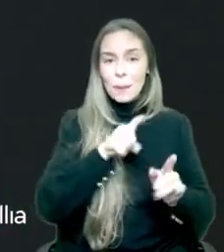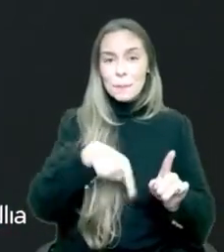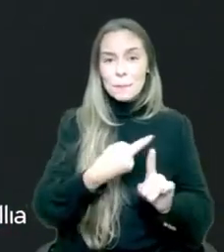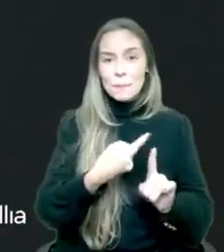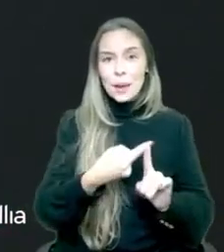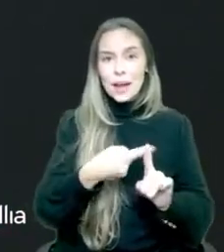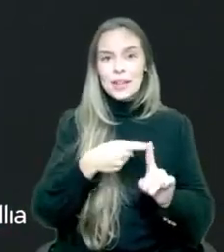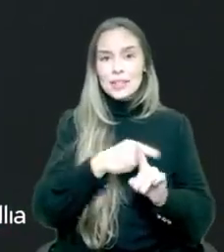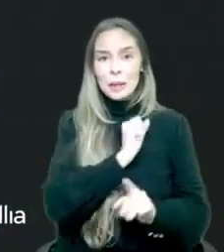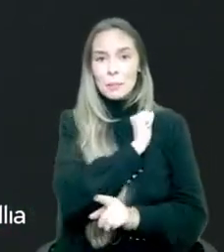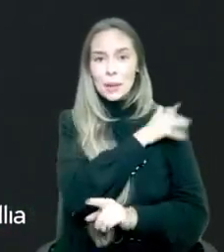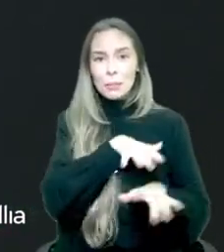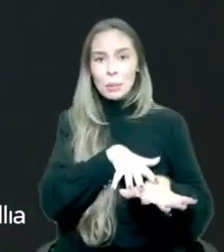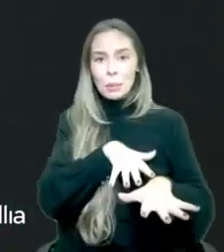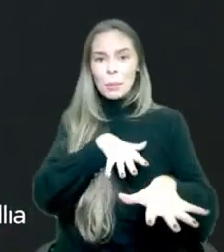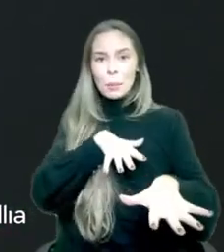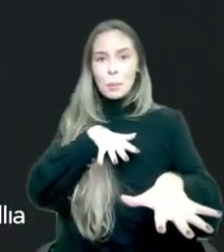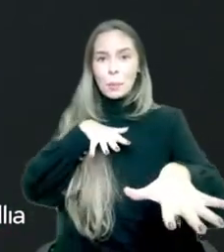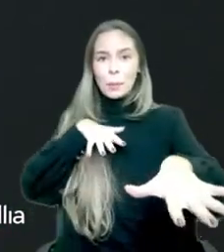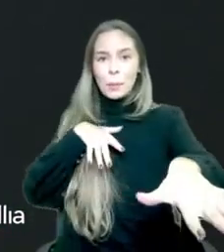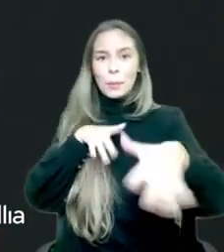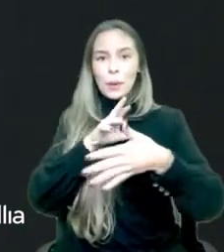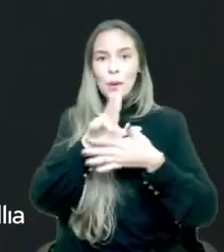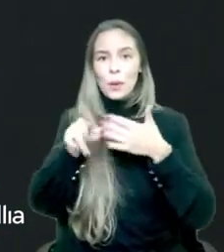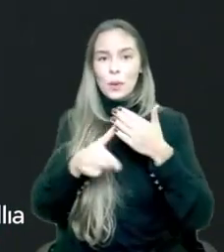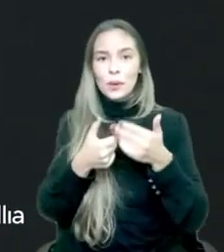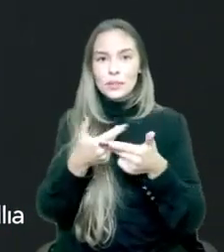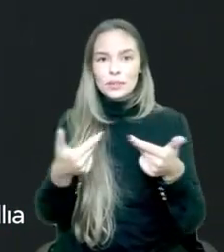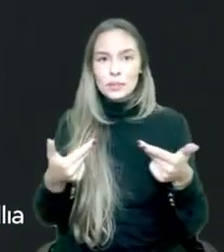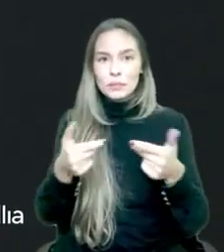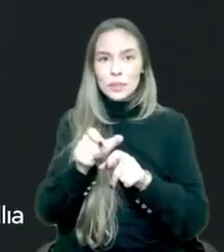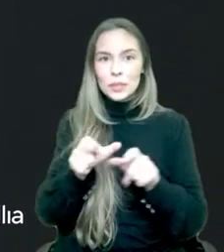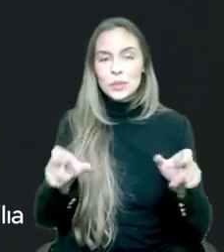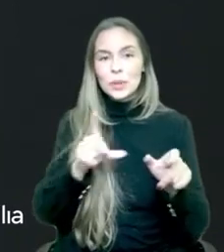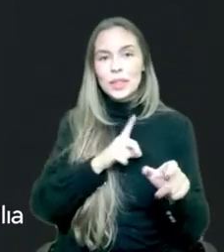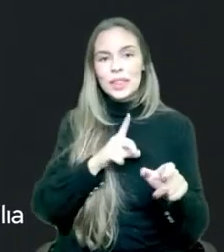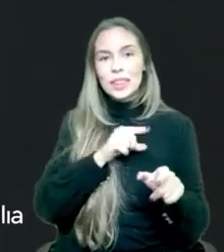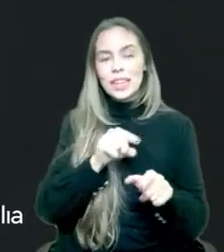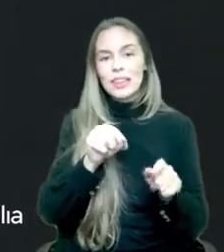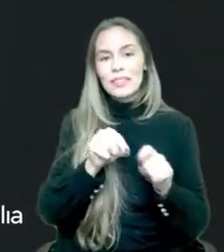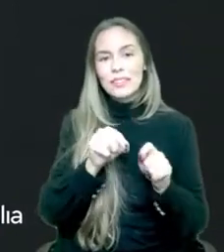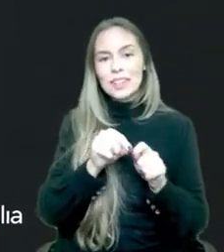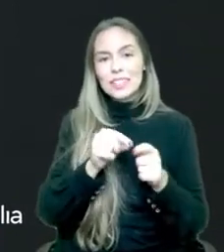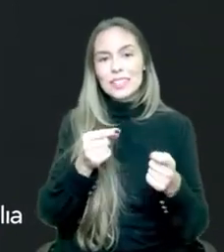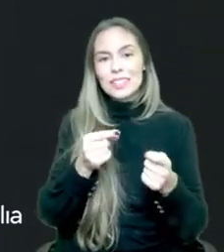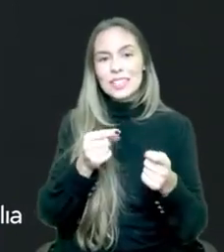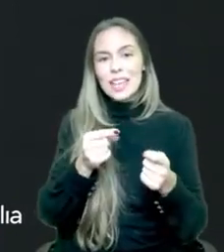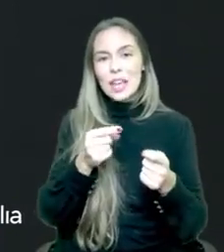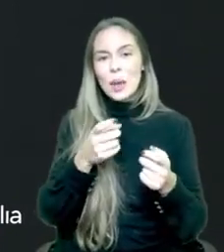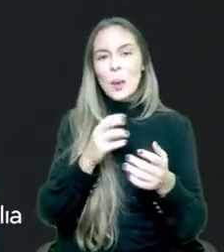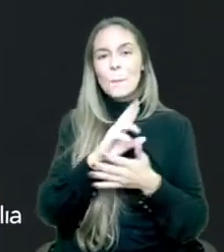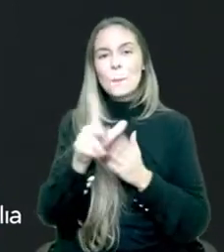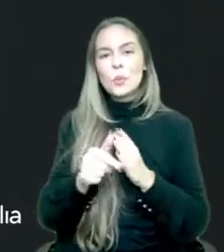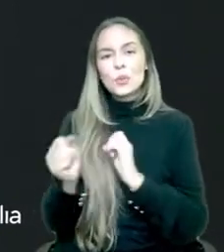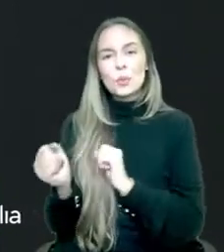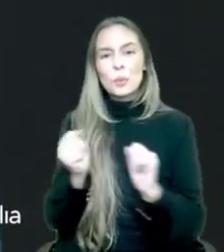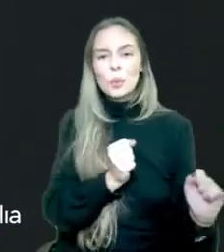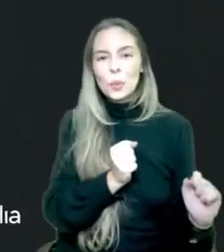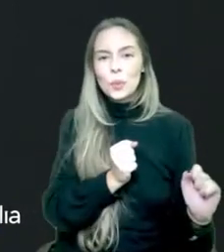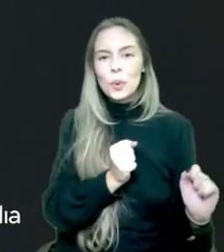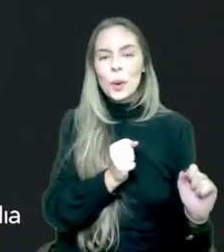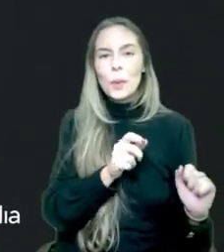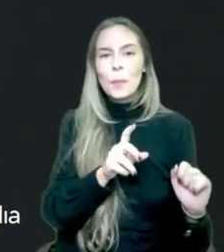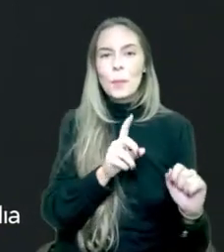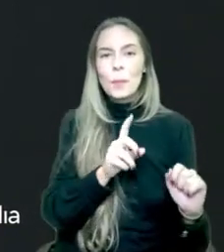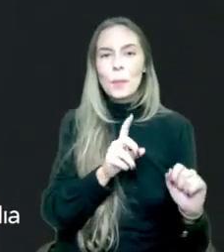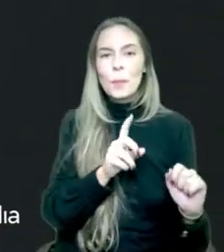of yourself. So that something in it, that I've been looking at called, I've been calling it multi-potentiality or multi-potentialites, would have the ability